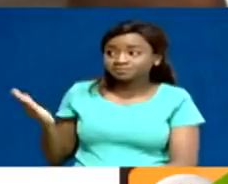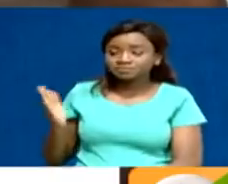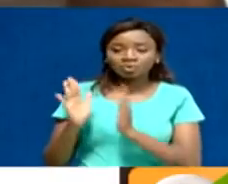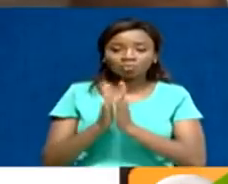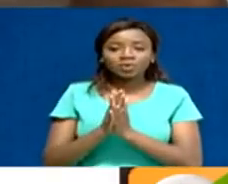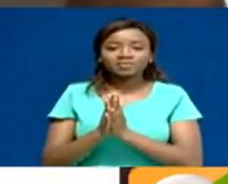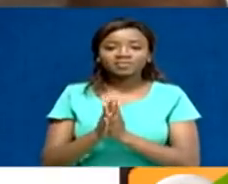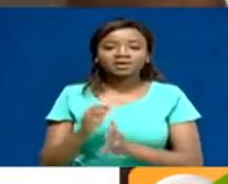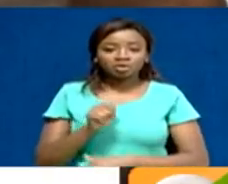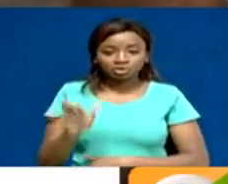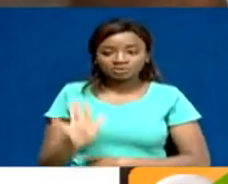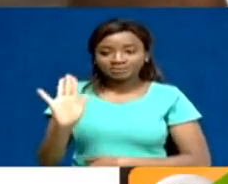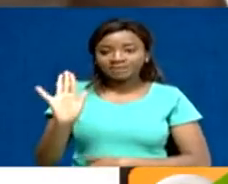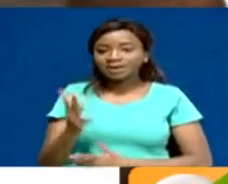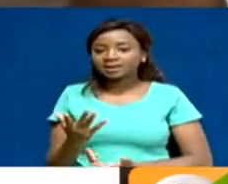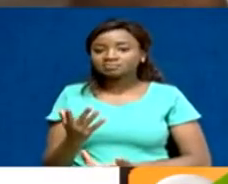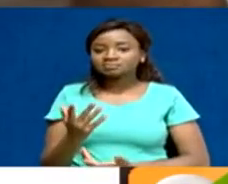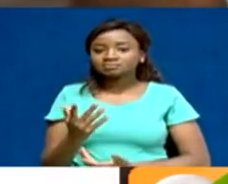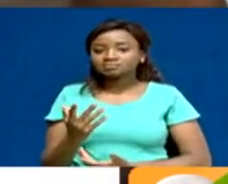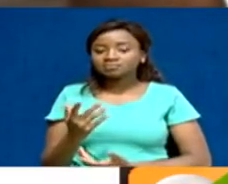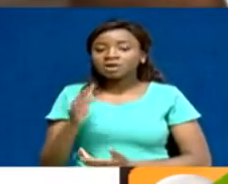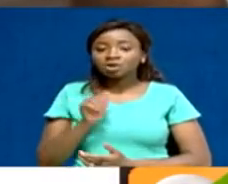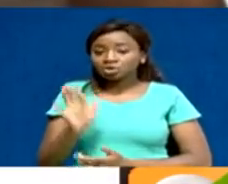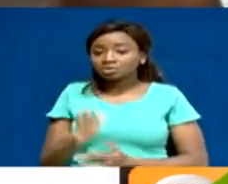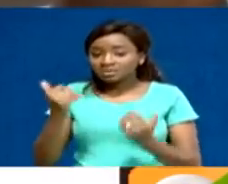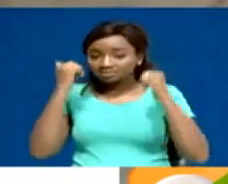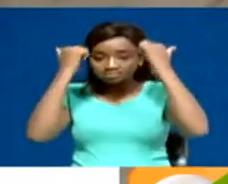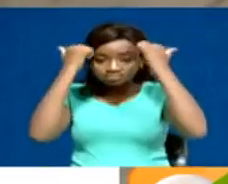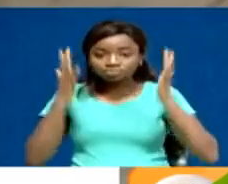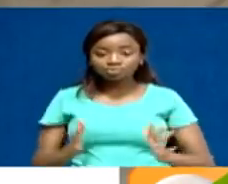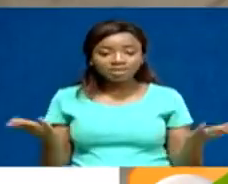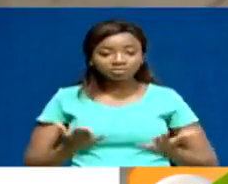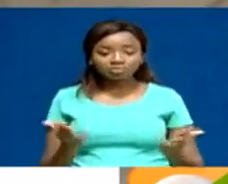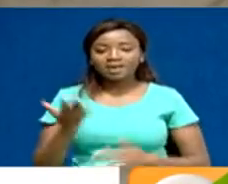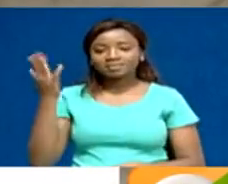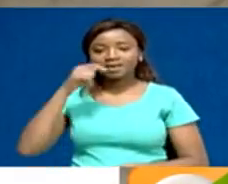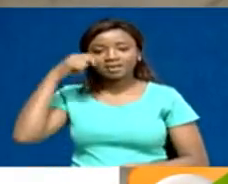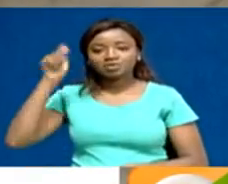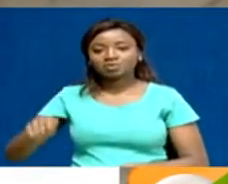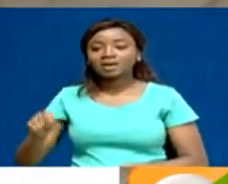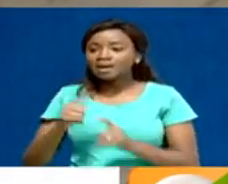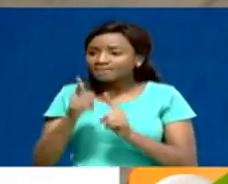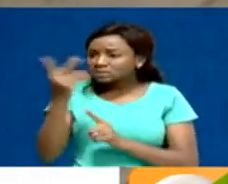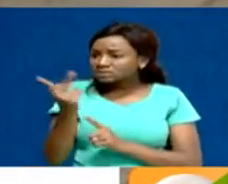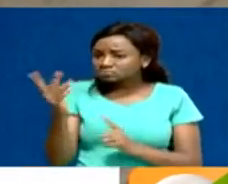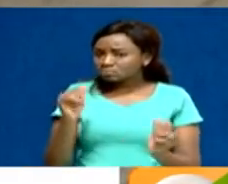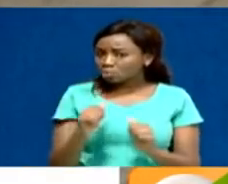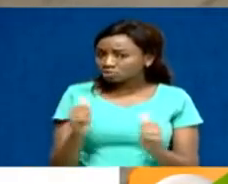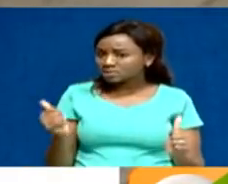this conversation with his daughter thousands of kilometers away. Hi. Lakini muko sawa hapa